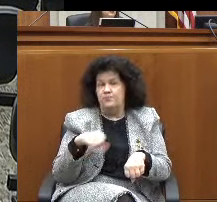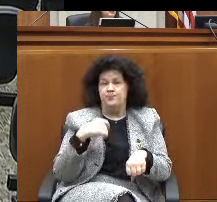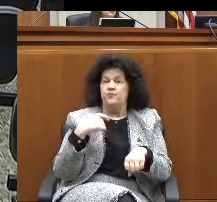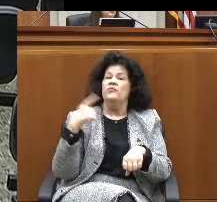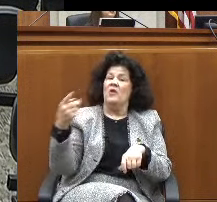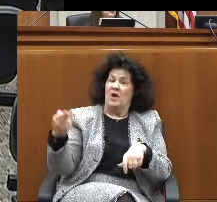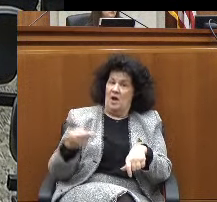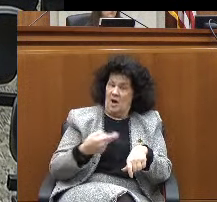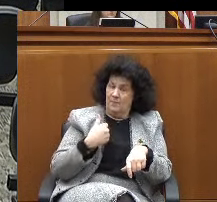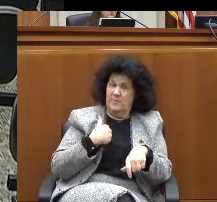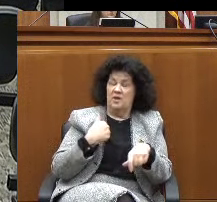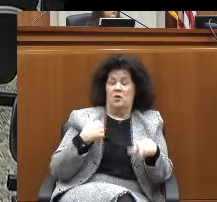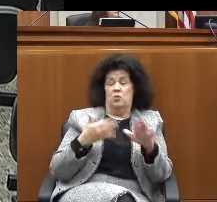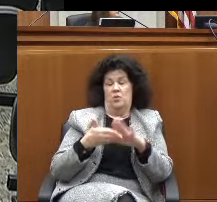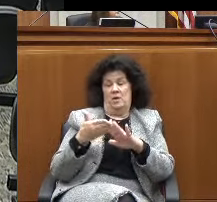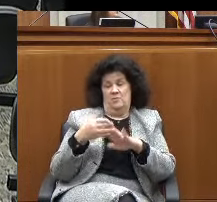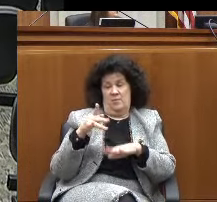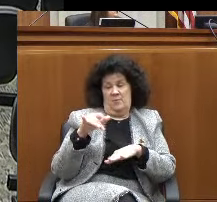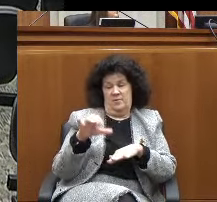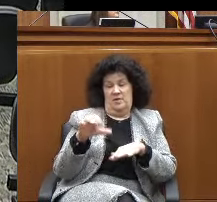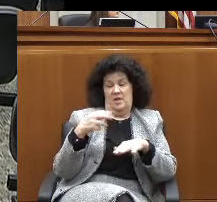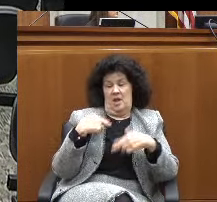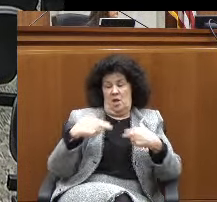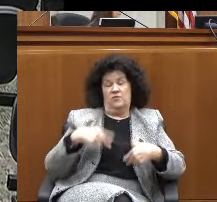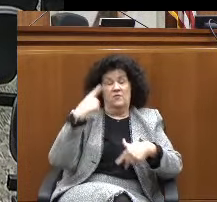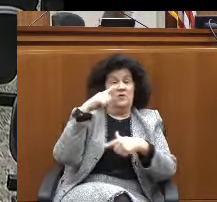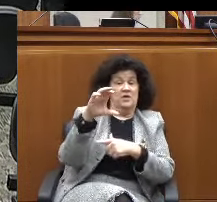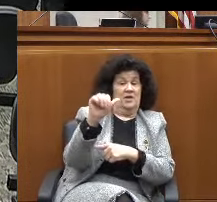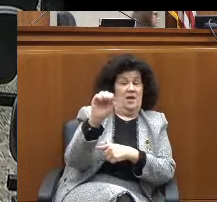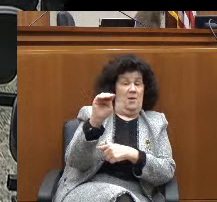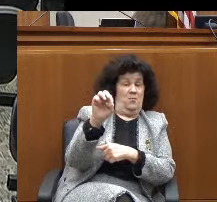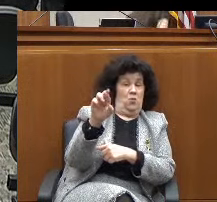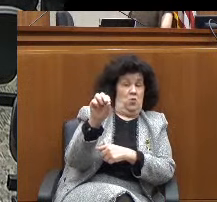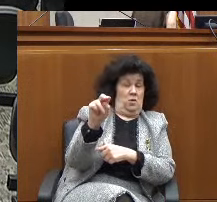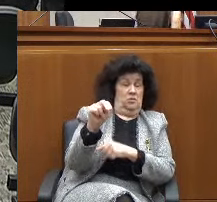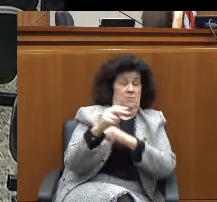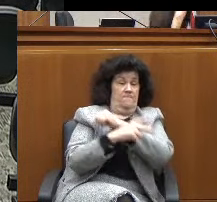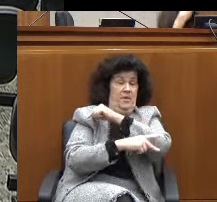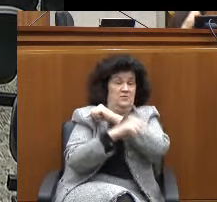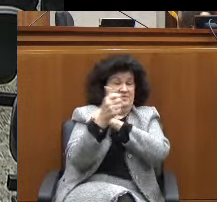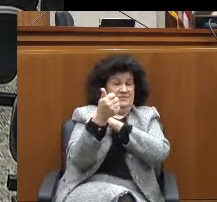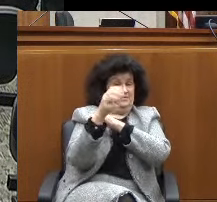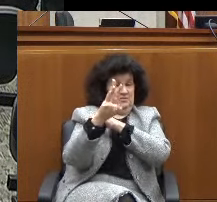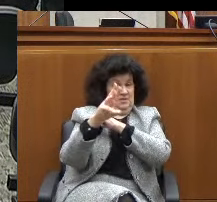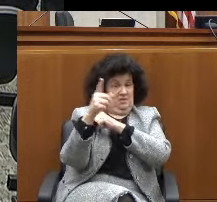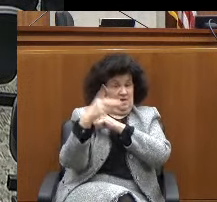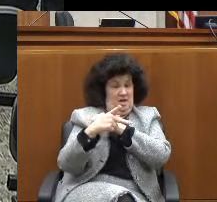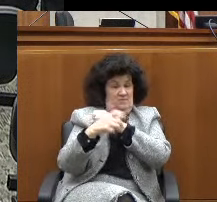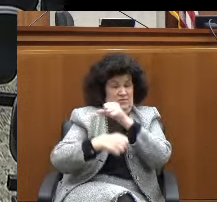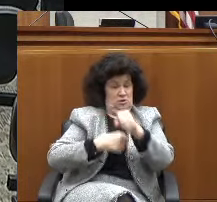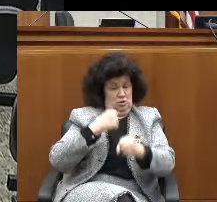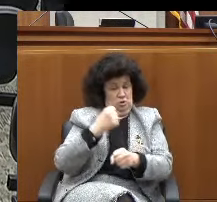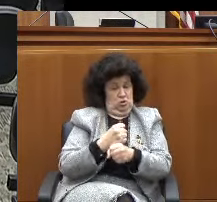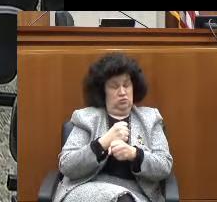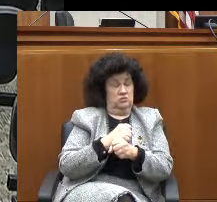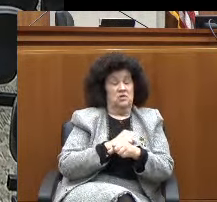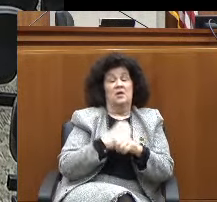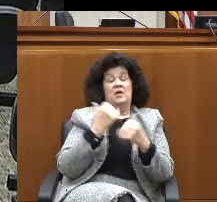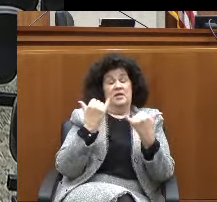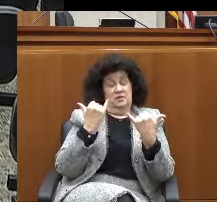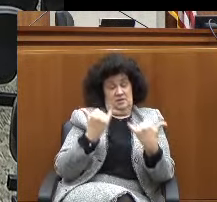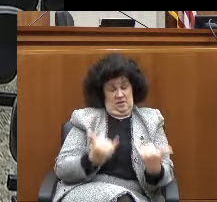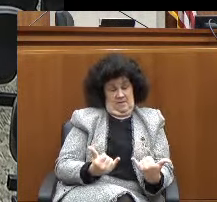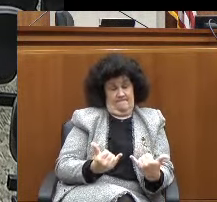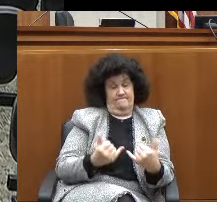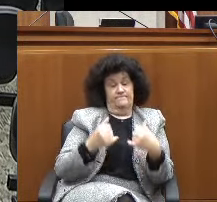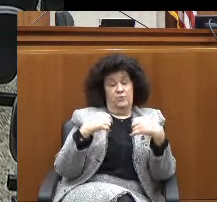I was hired, I ran the public health unit in Cameron Parish for 16 and a half years before I changed roles. And with that being